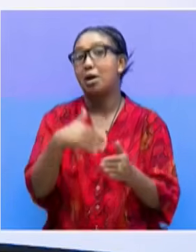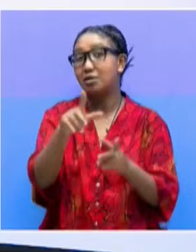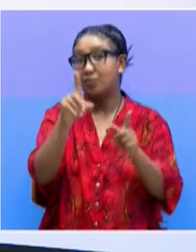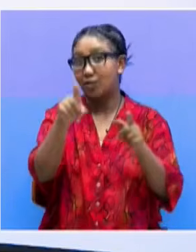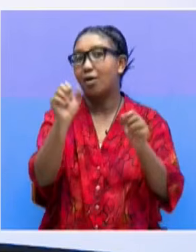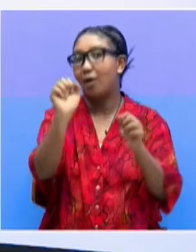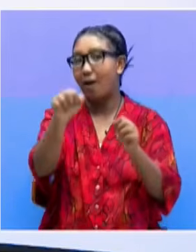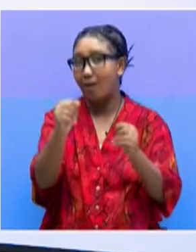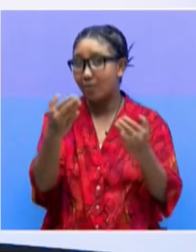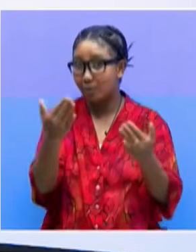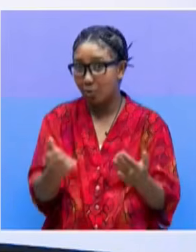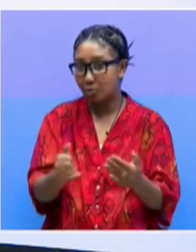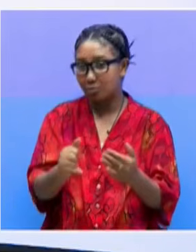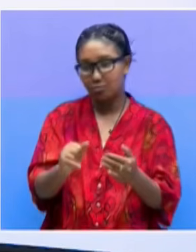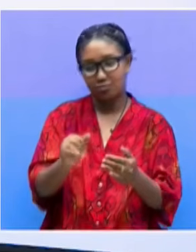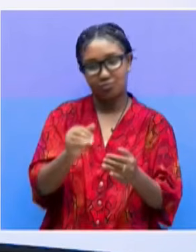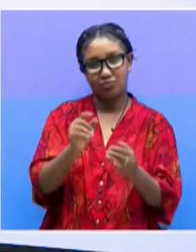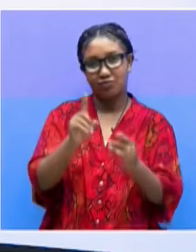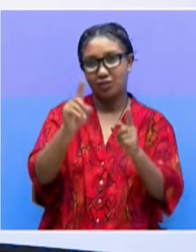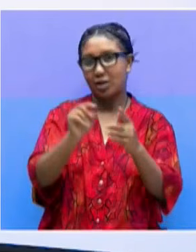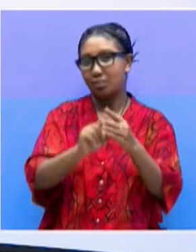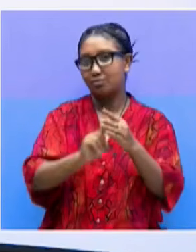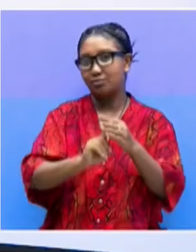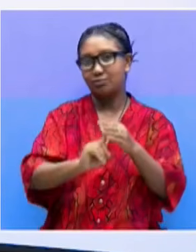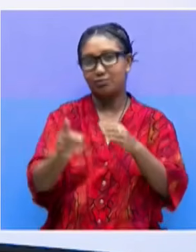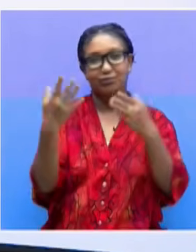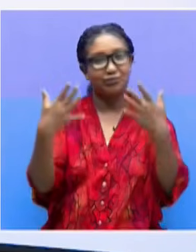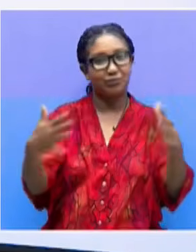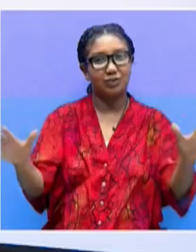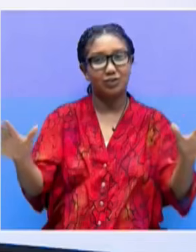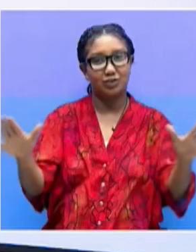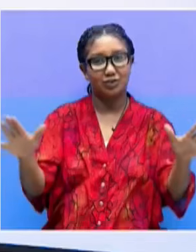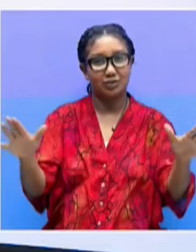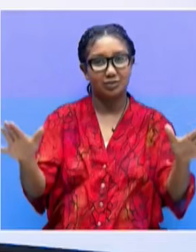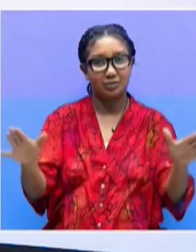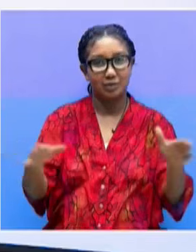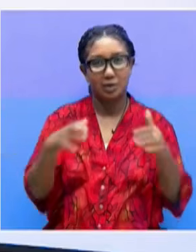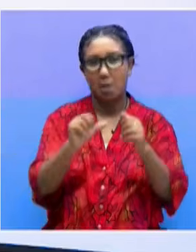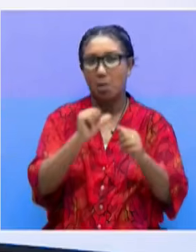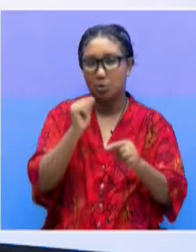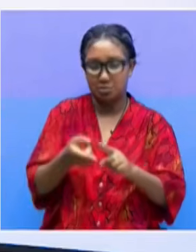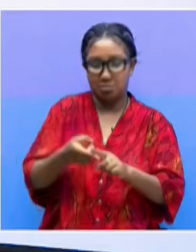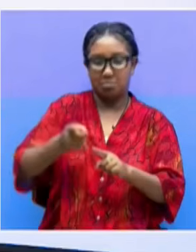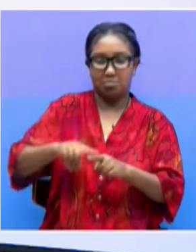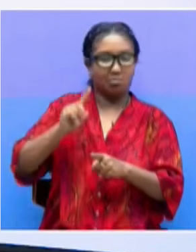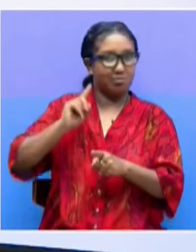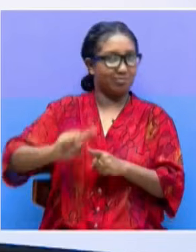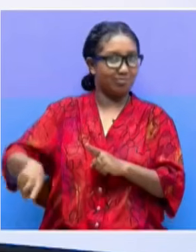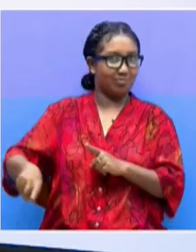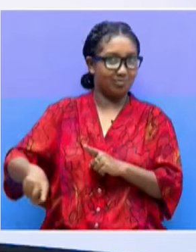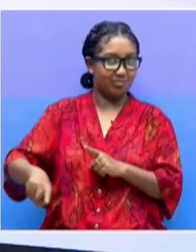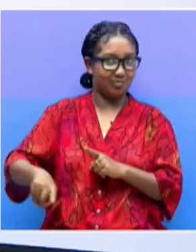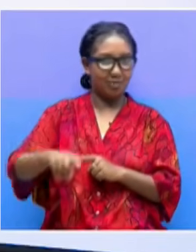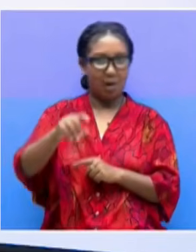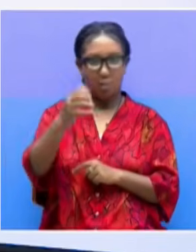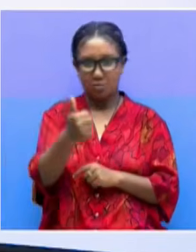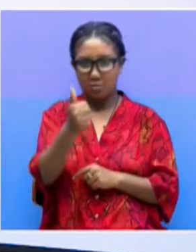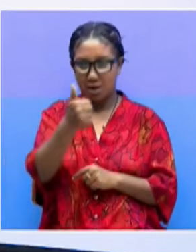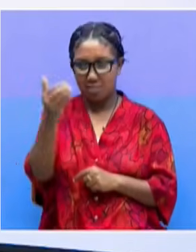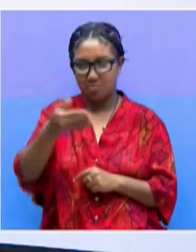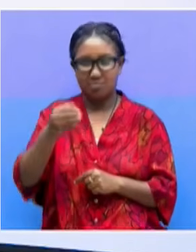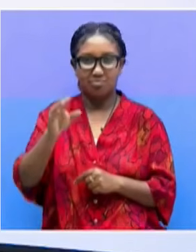test, yeah? But for that test, it's already passed. So it's impossible to make it what? 10 out of 10.